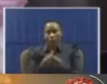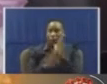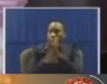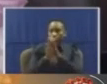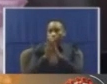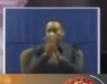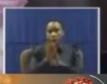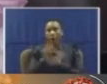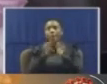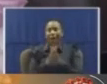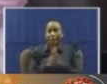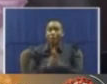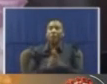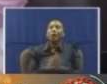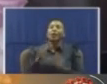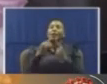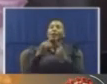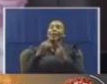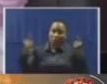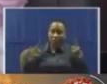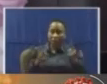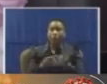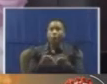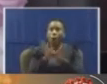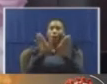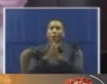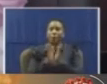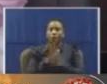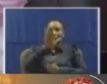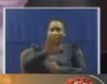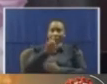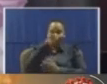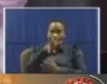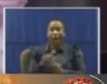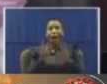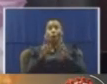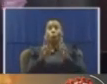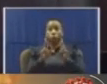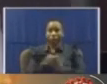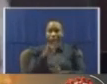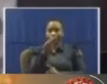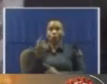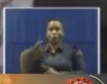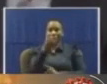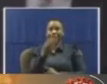confesses and forsakes them will obtain mercy." I wish you do that. Thank you, sir.